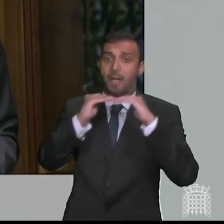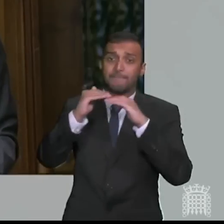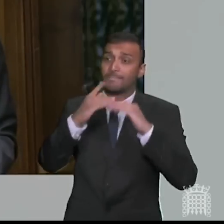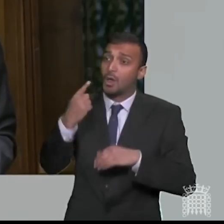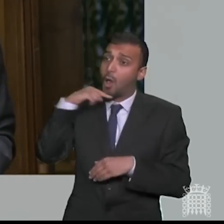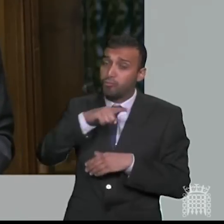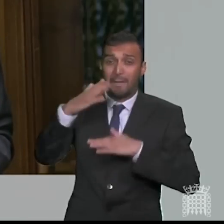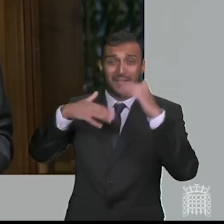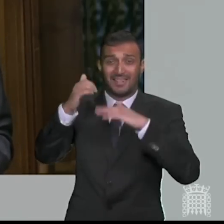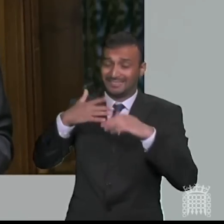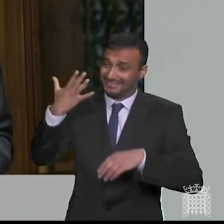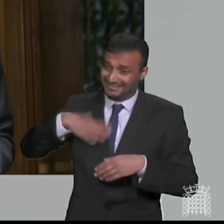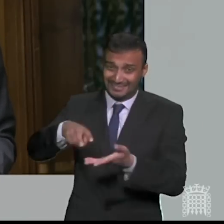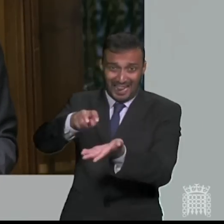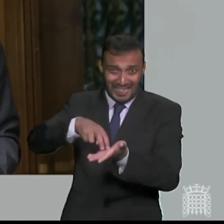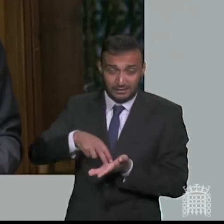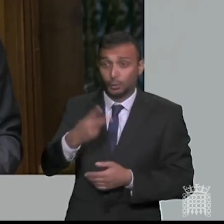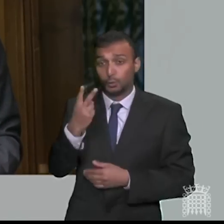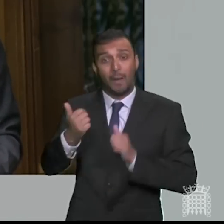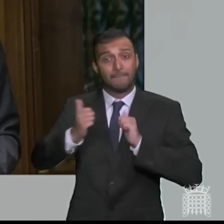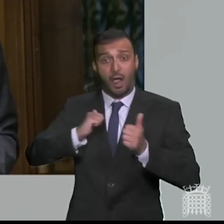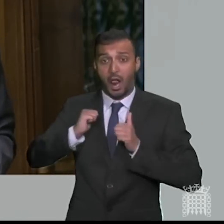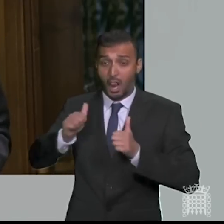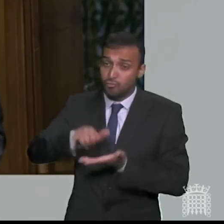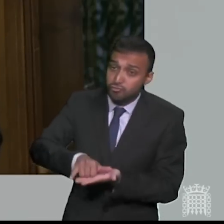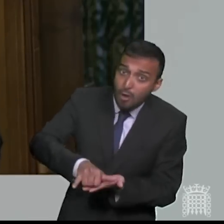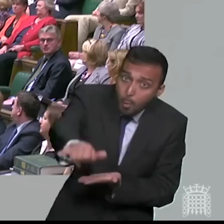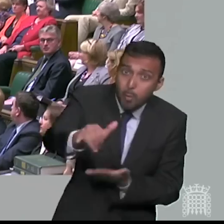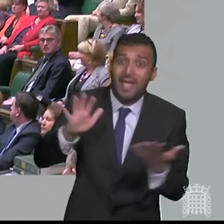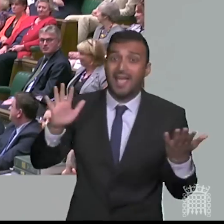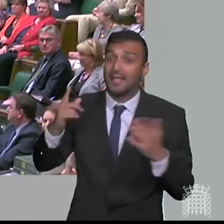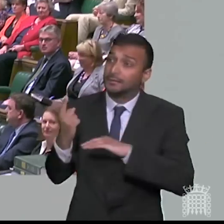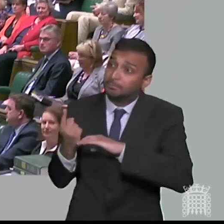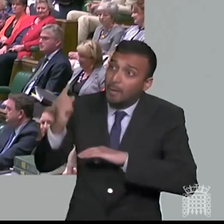a 2-mile-long runway, a spaceport, and let the dog lie in peace?